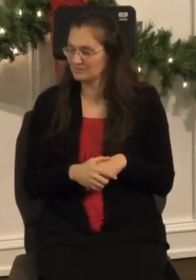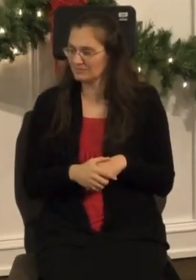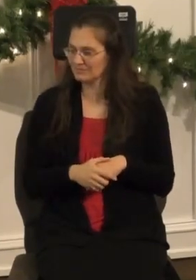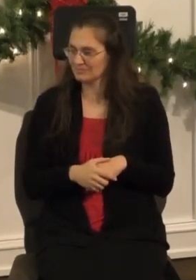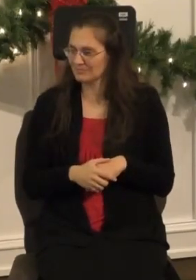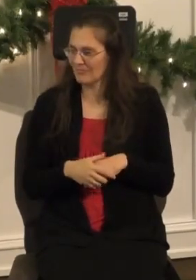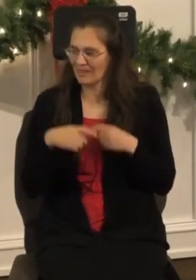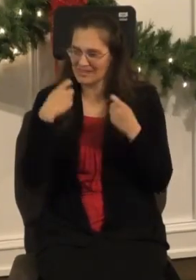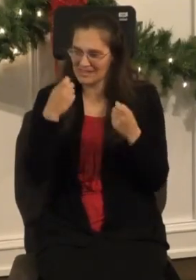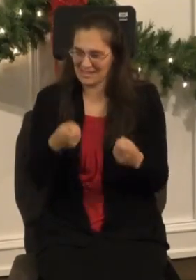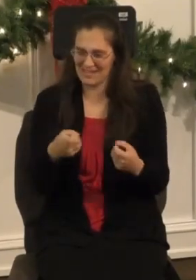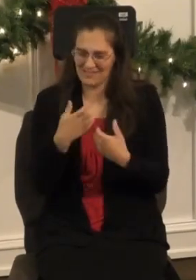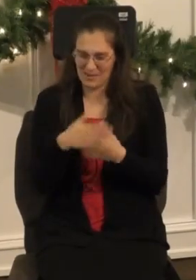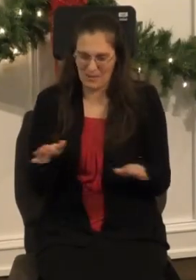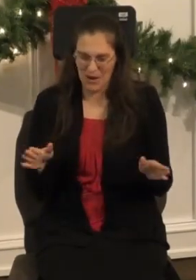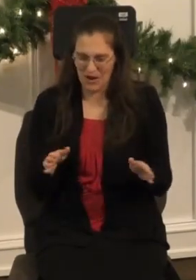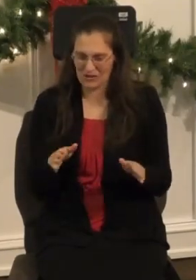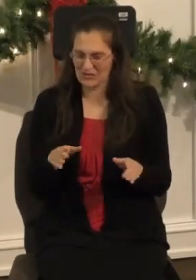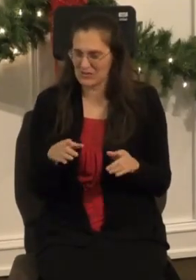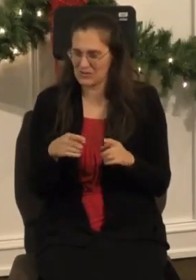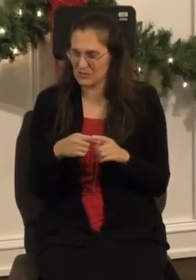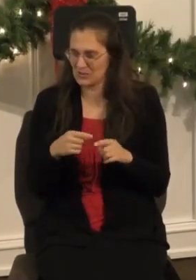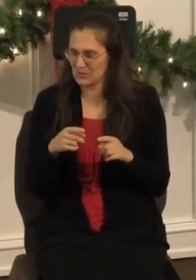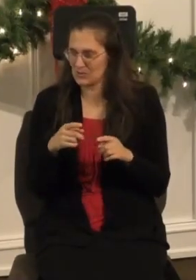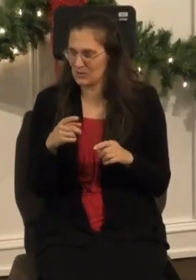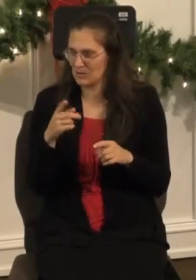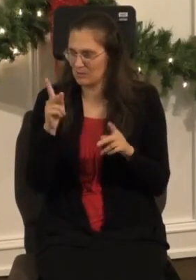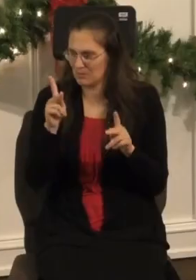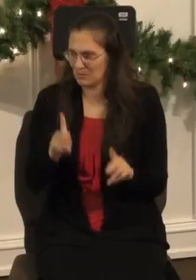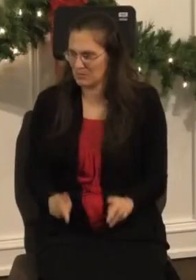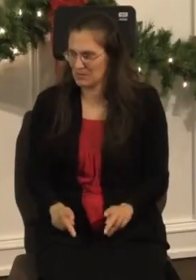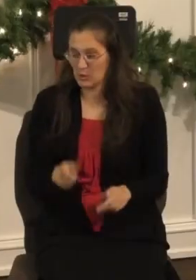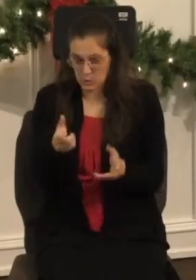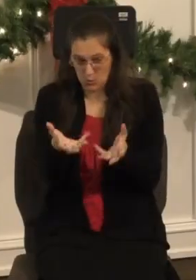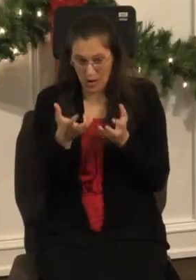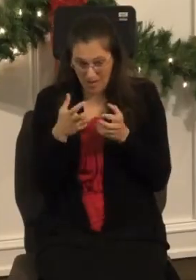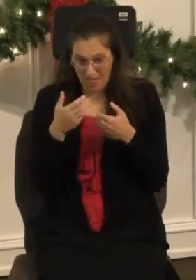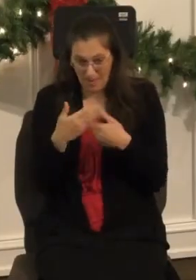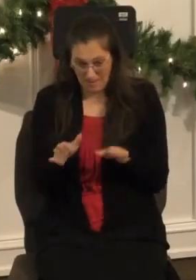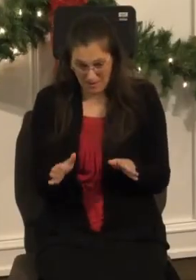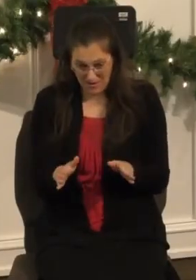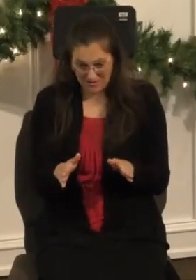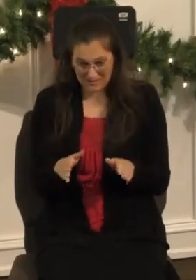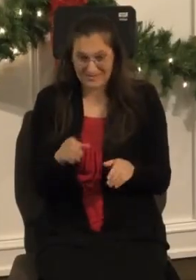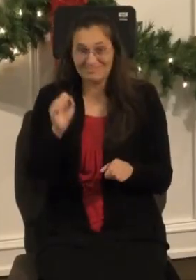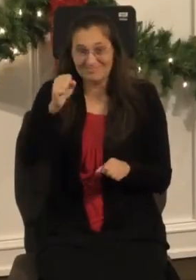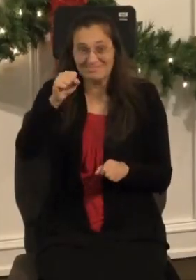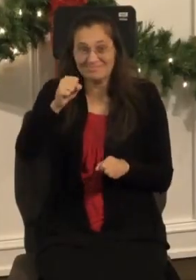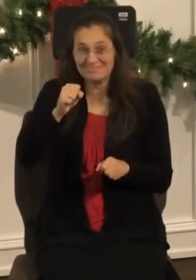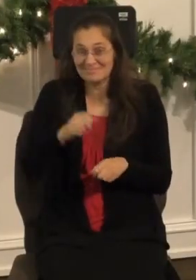And let's give this box away to somebody. Are you ready for the box? Okay, here you go. Bring